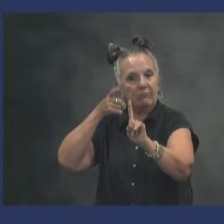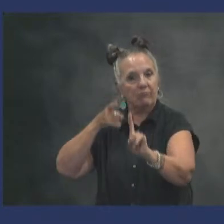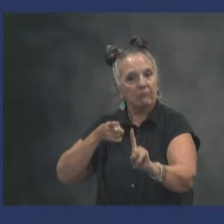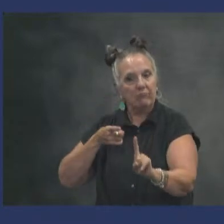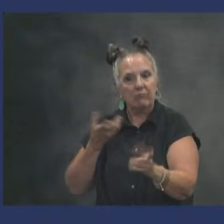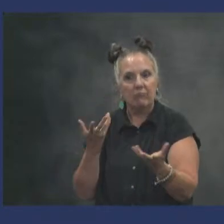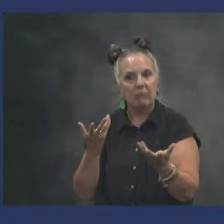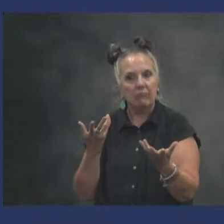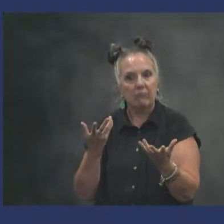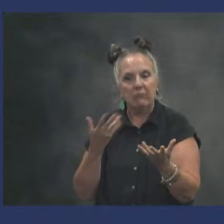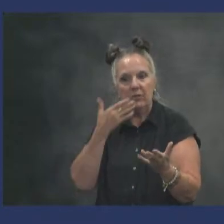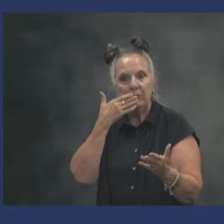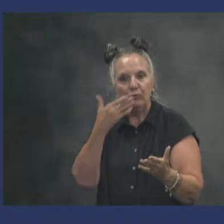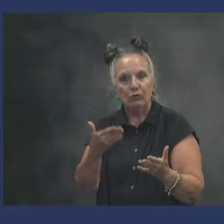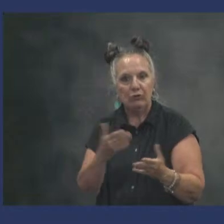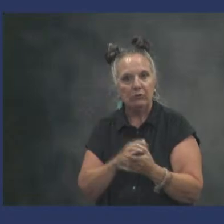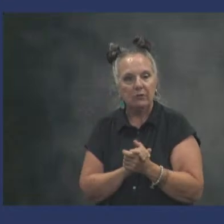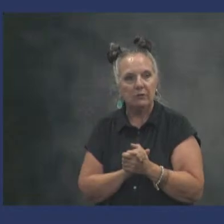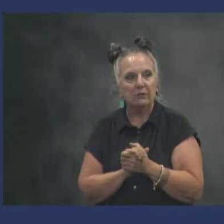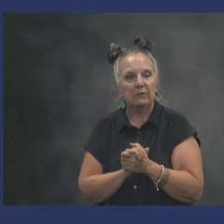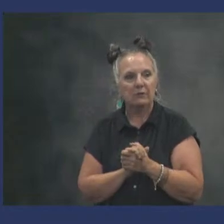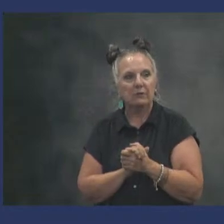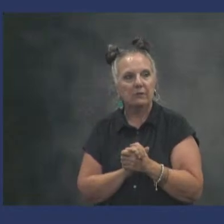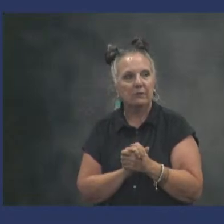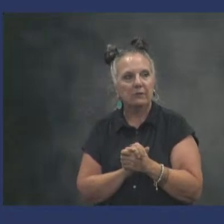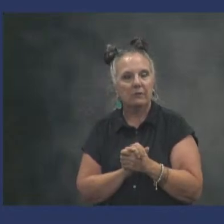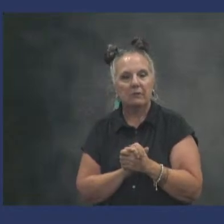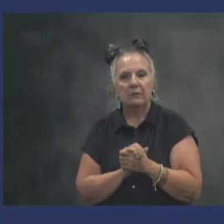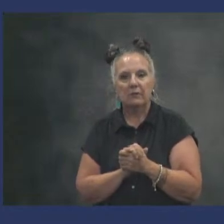overall net and gross square foot